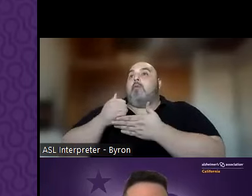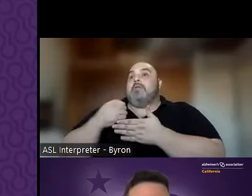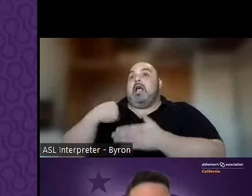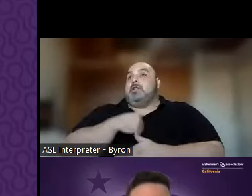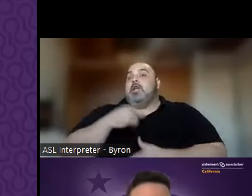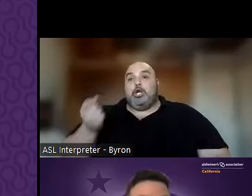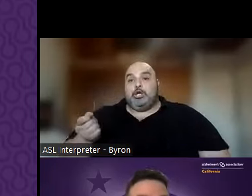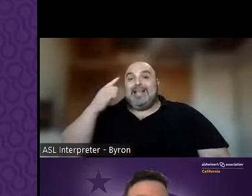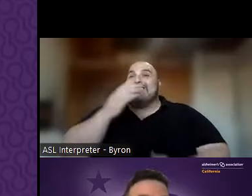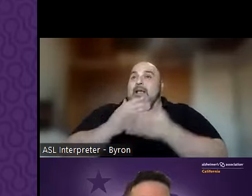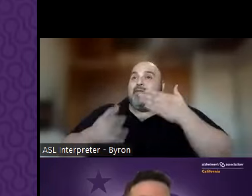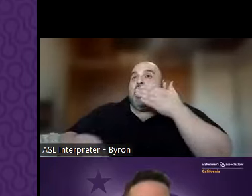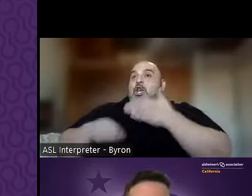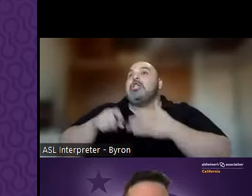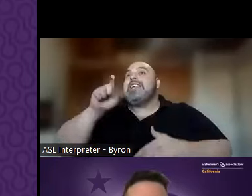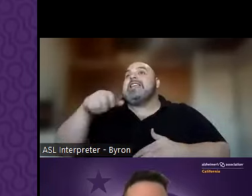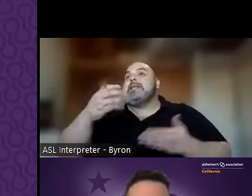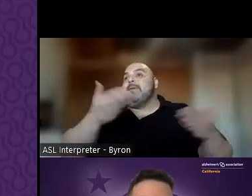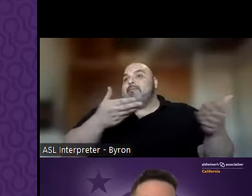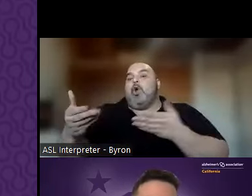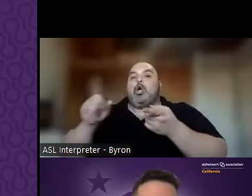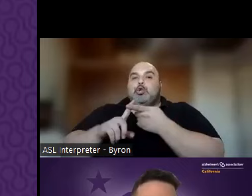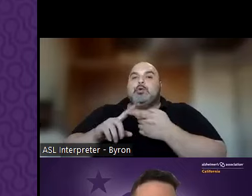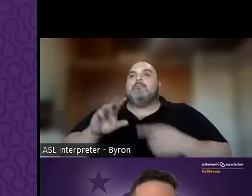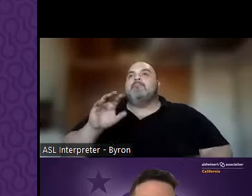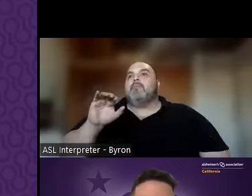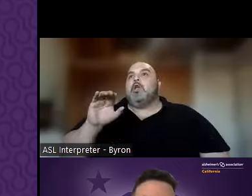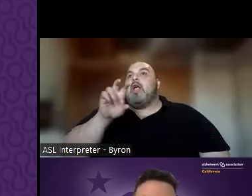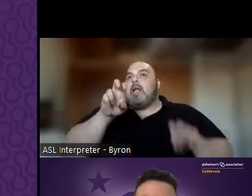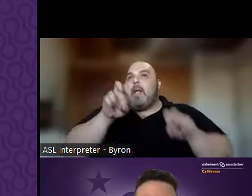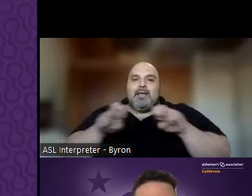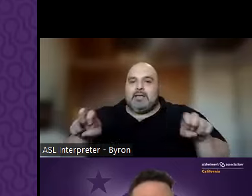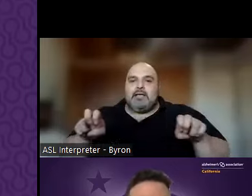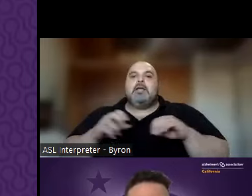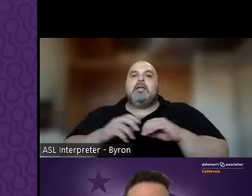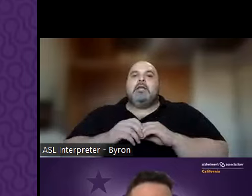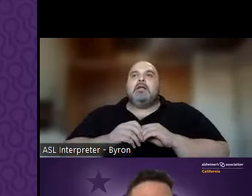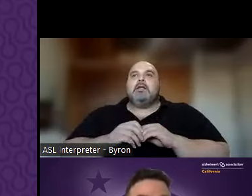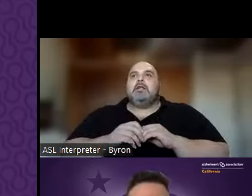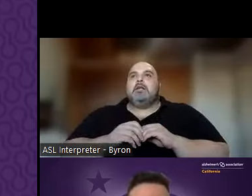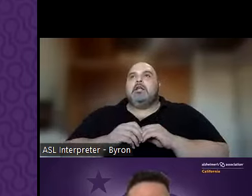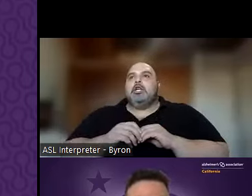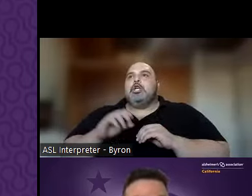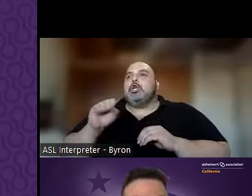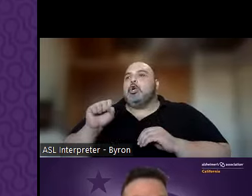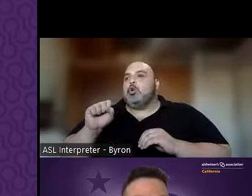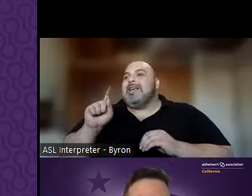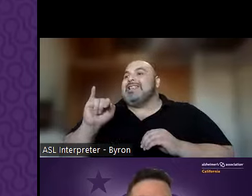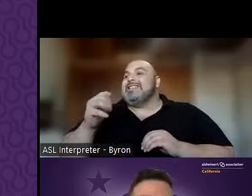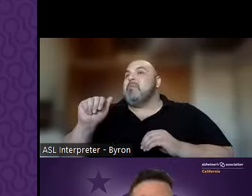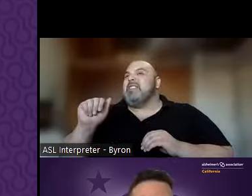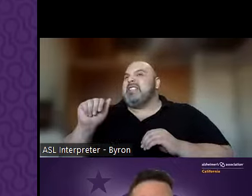some of the additions that needed to be brought to the committee, stigmatizing language that needed to be